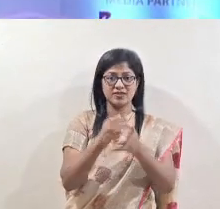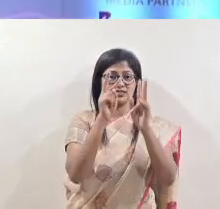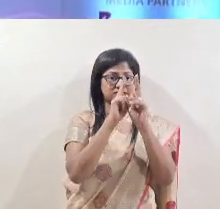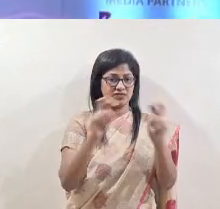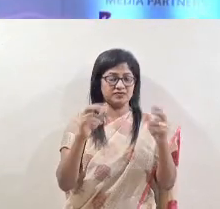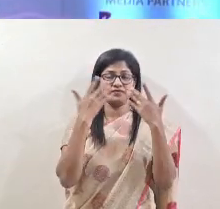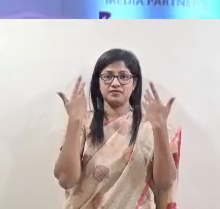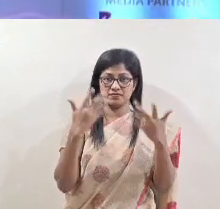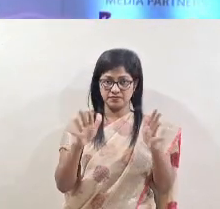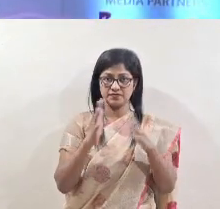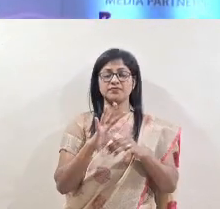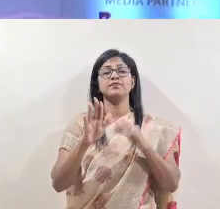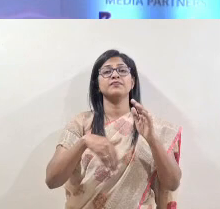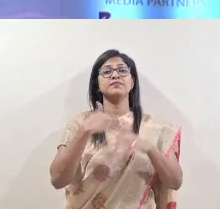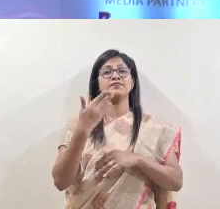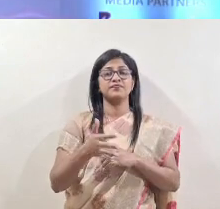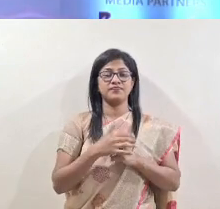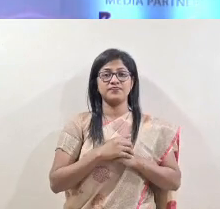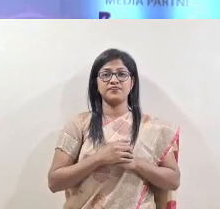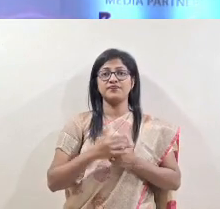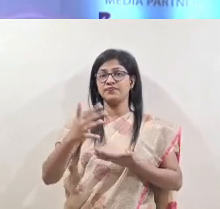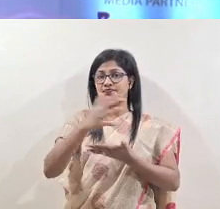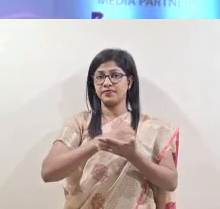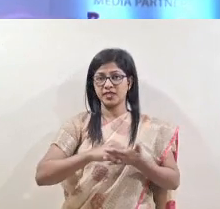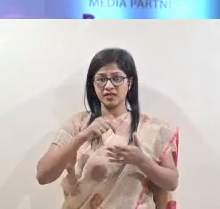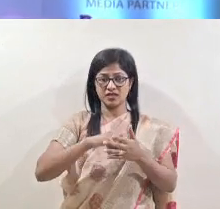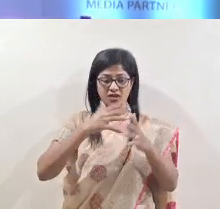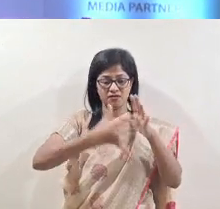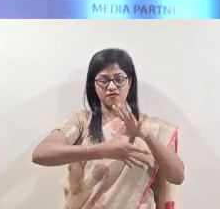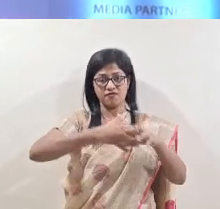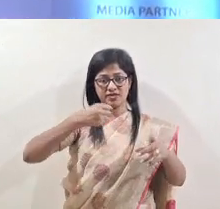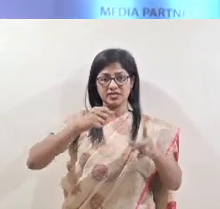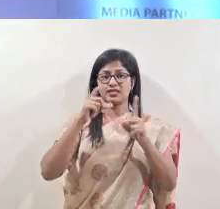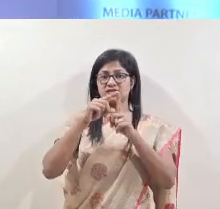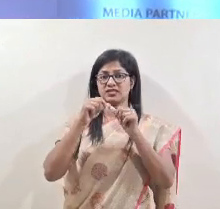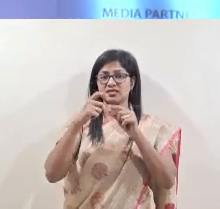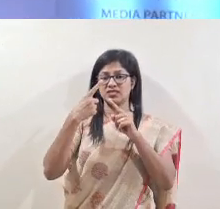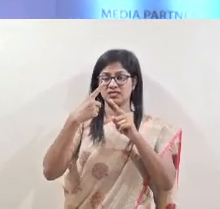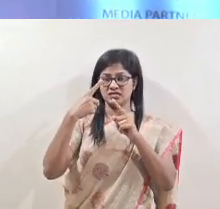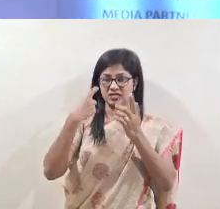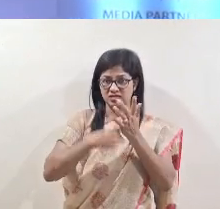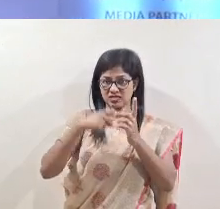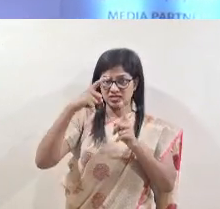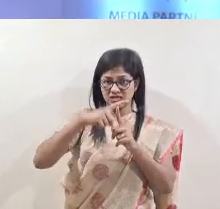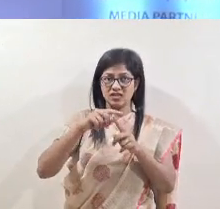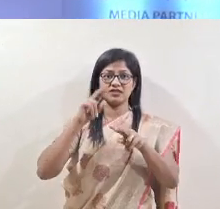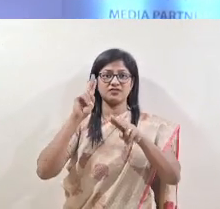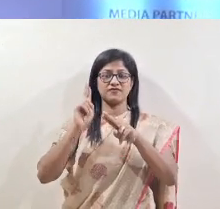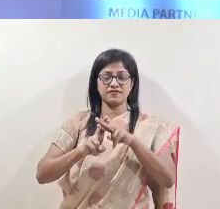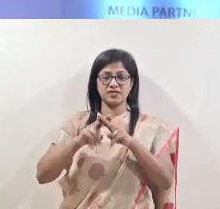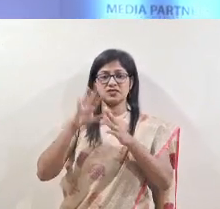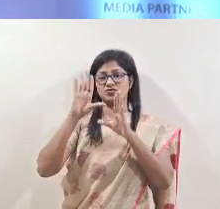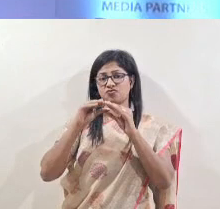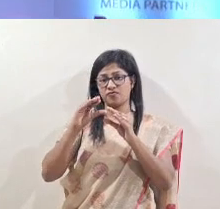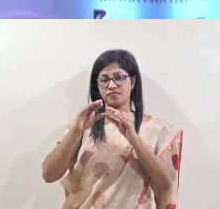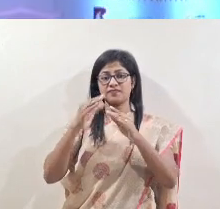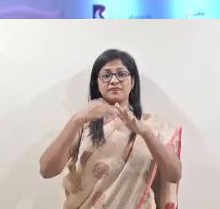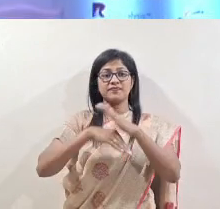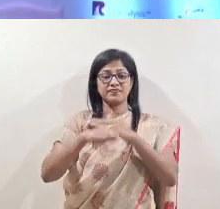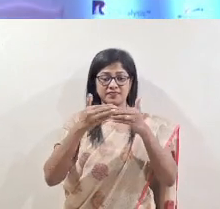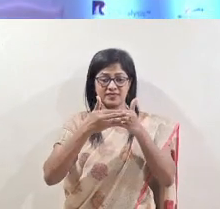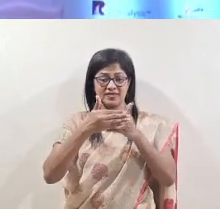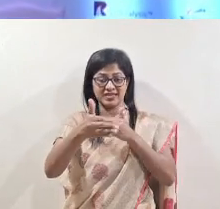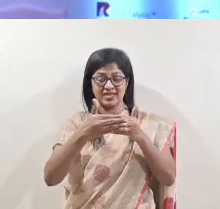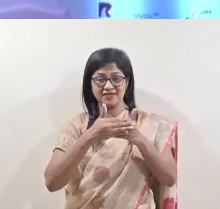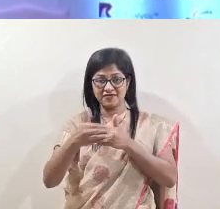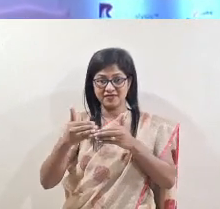done. Then the data was extracted through Dartfish software. And then the estimation of critical gaps were done